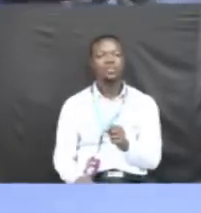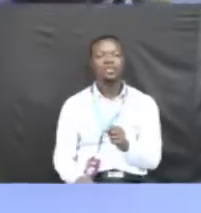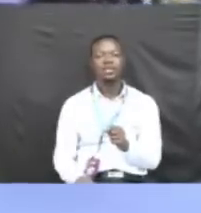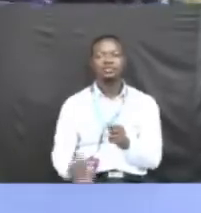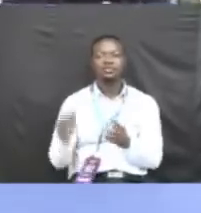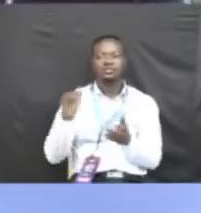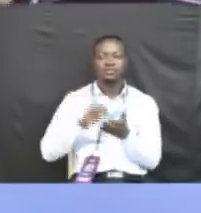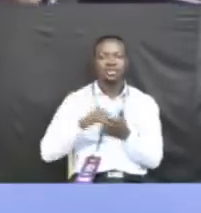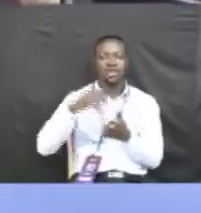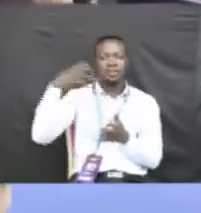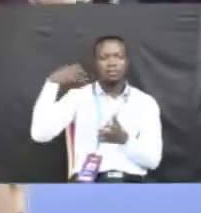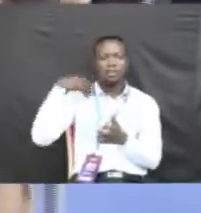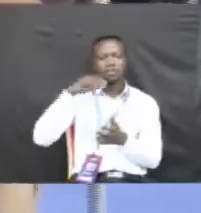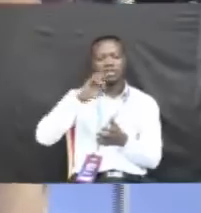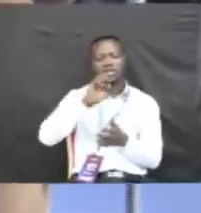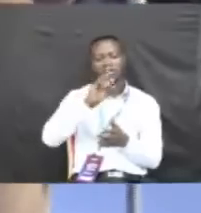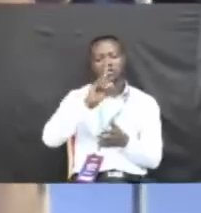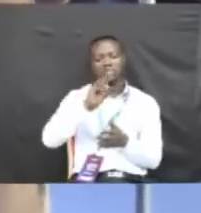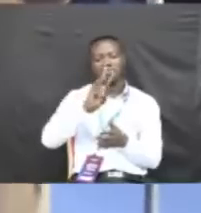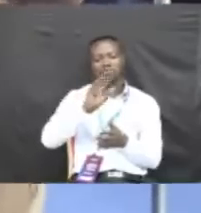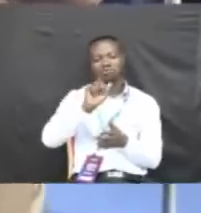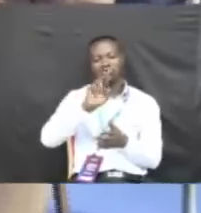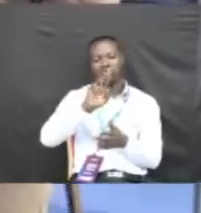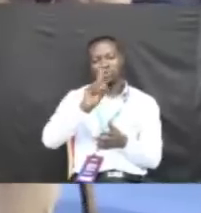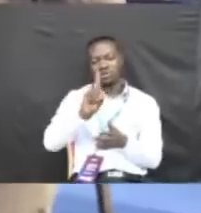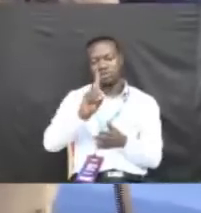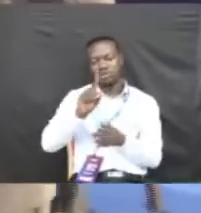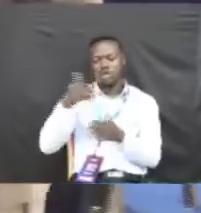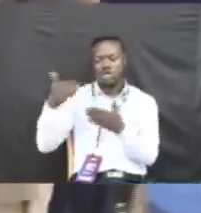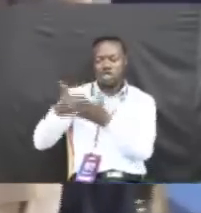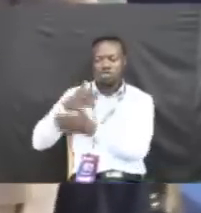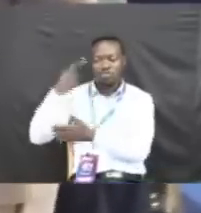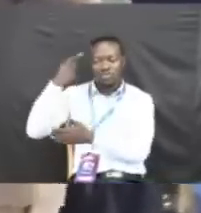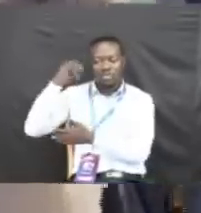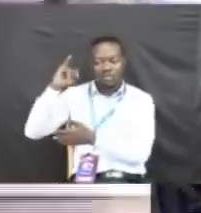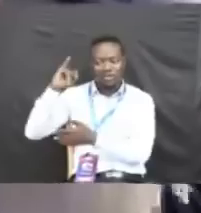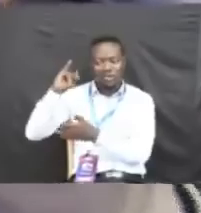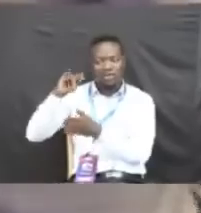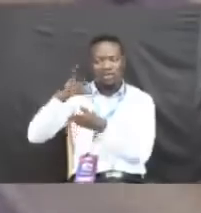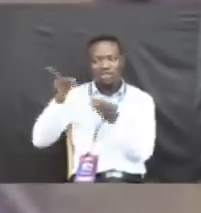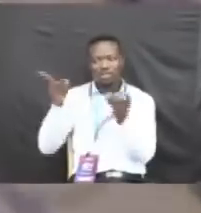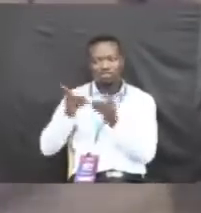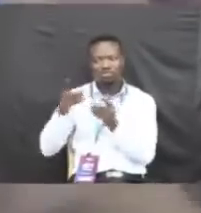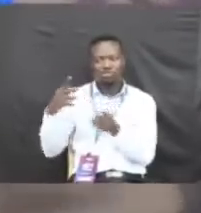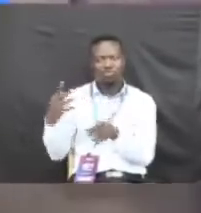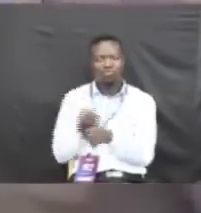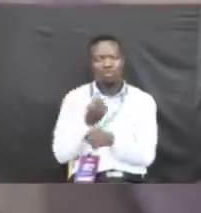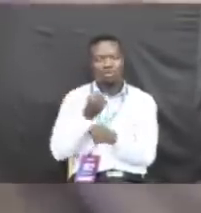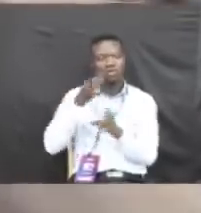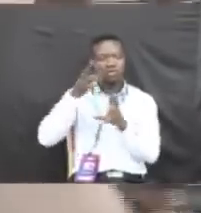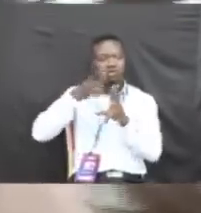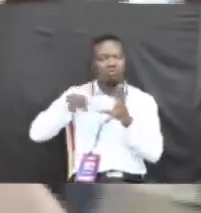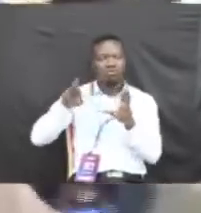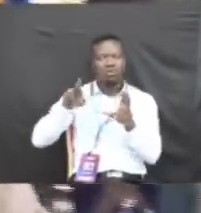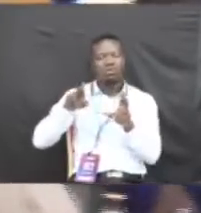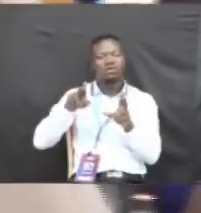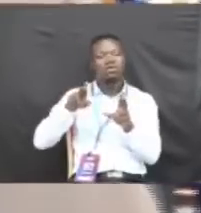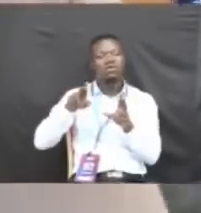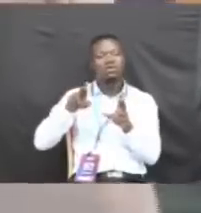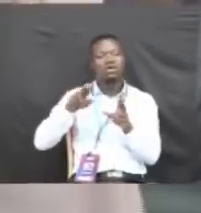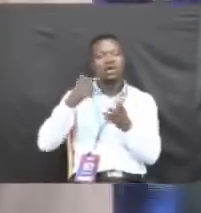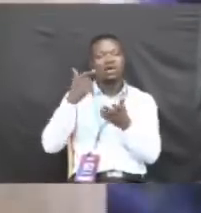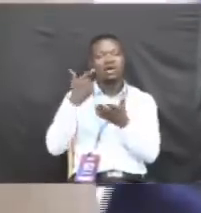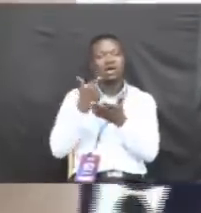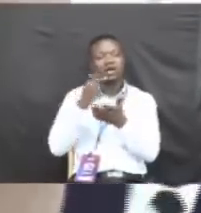following his master Edward Kofi of New Taki district won the regional edify